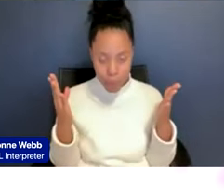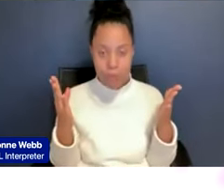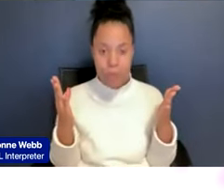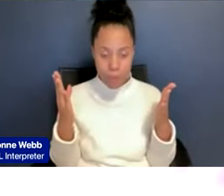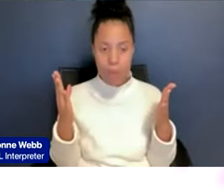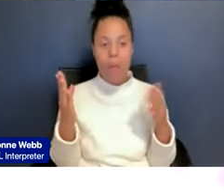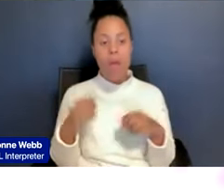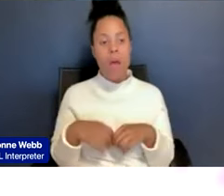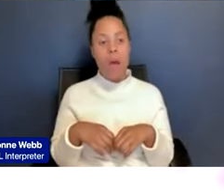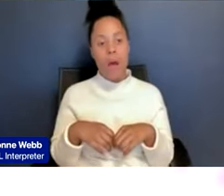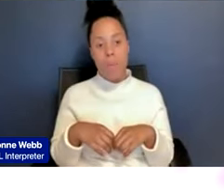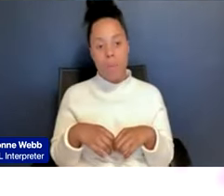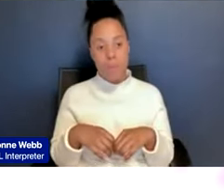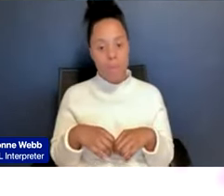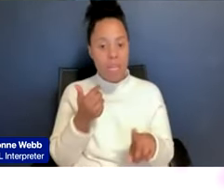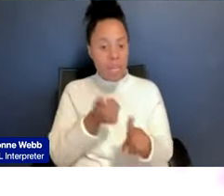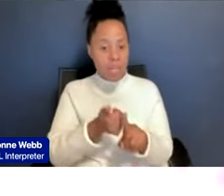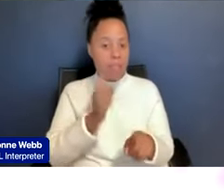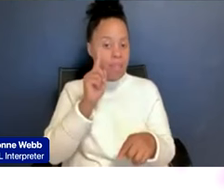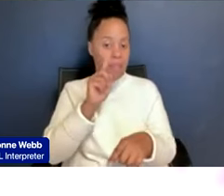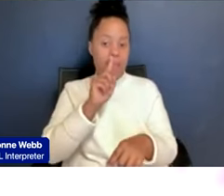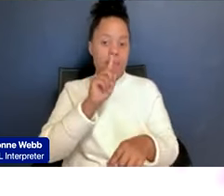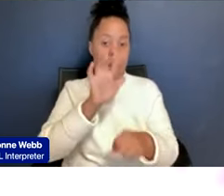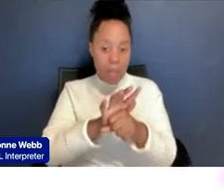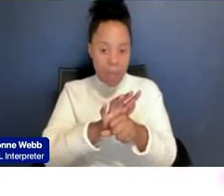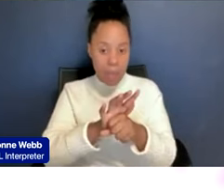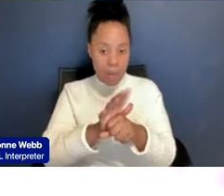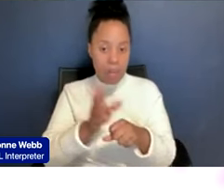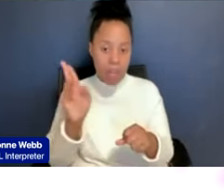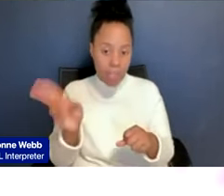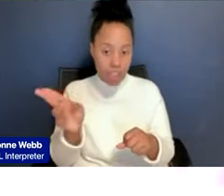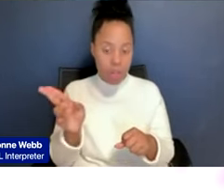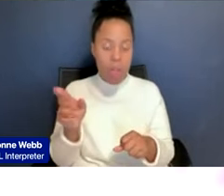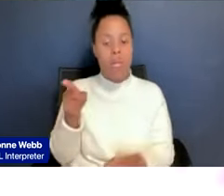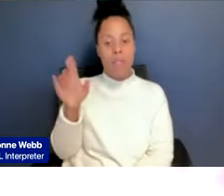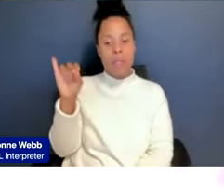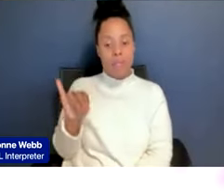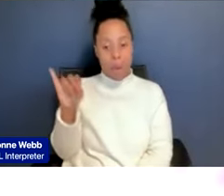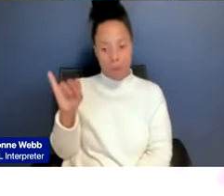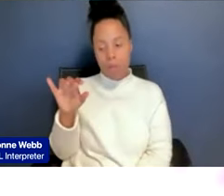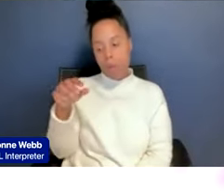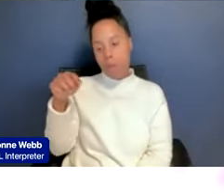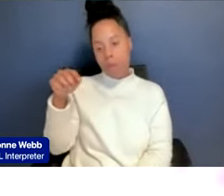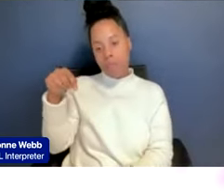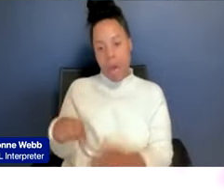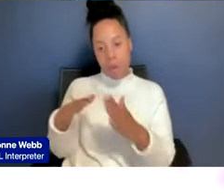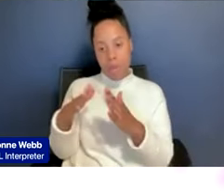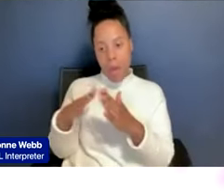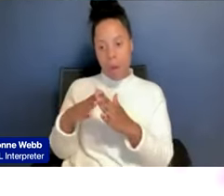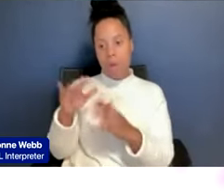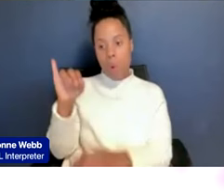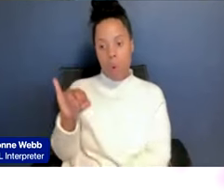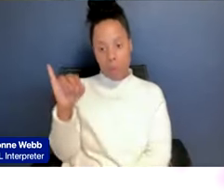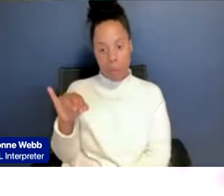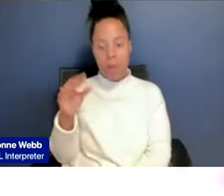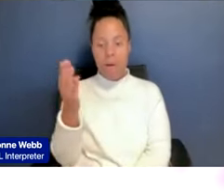it is dedicated to the history in downtown Oakland at 1427 Broadway in Oakland. I don't know how